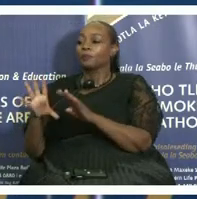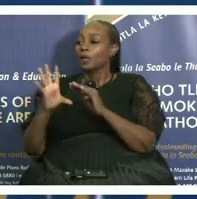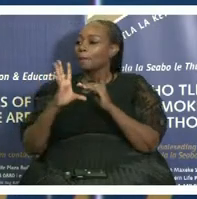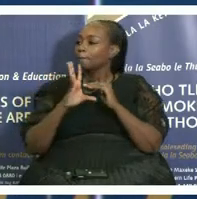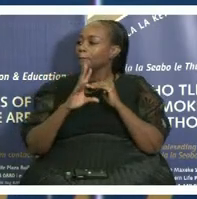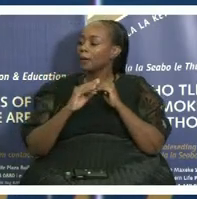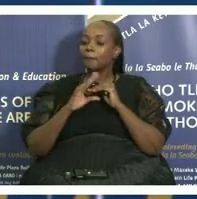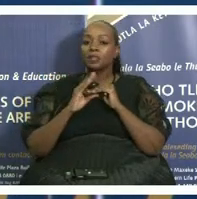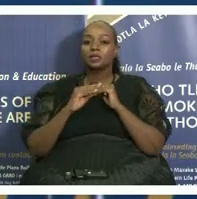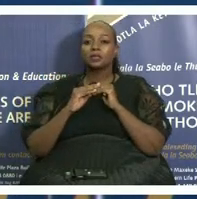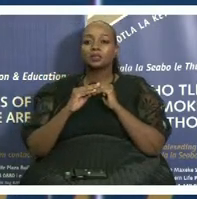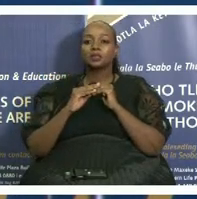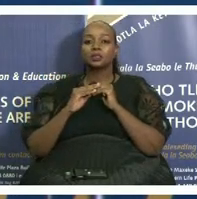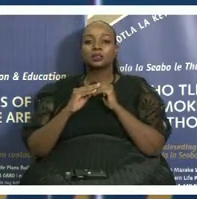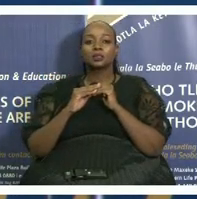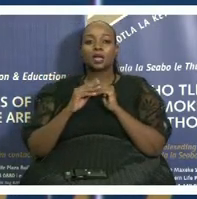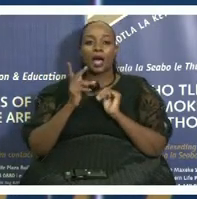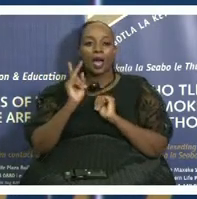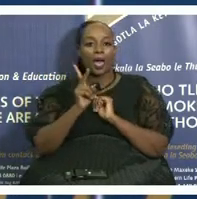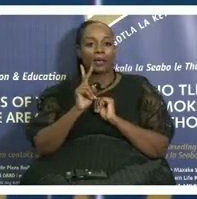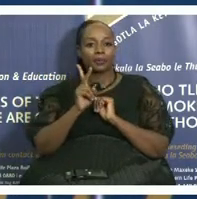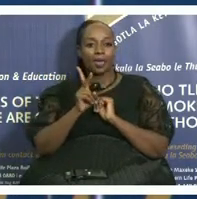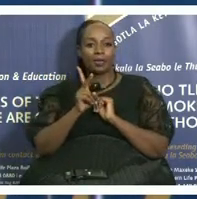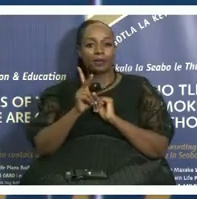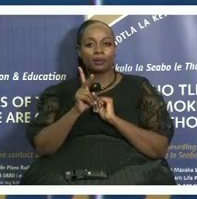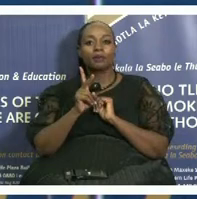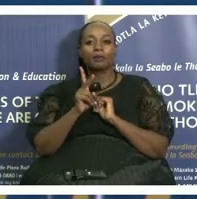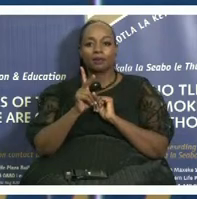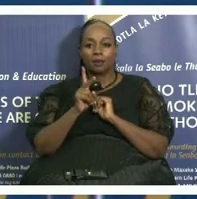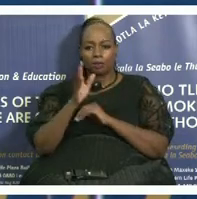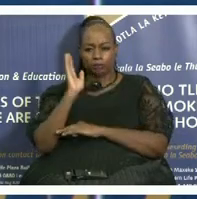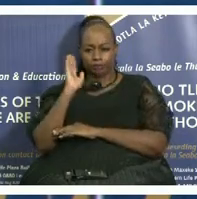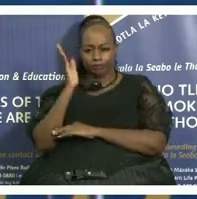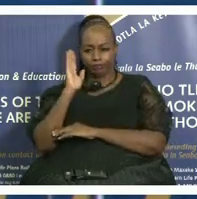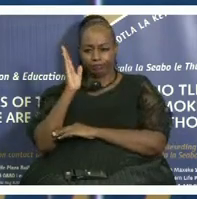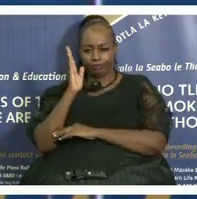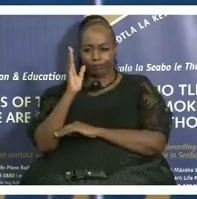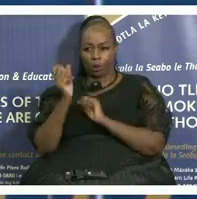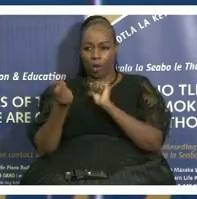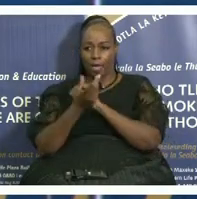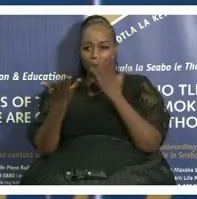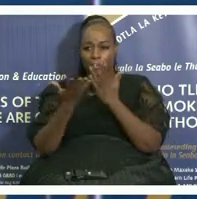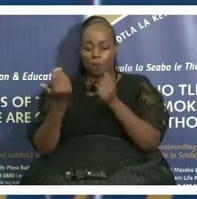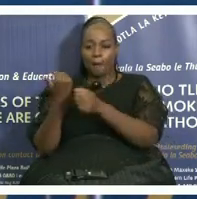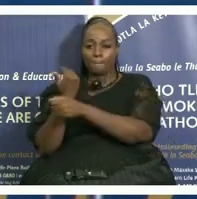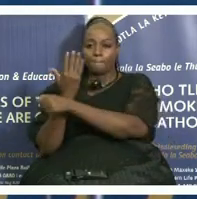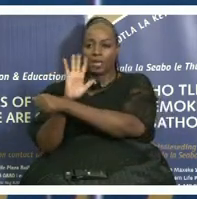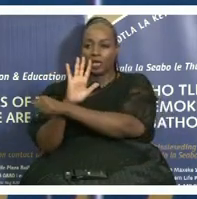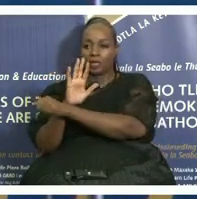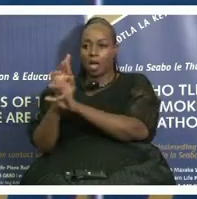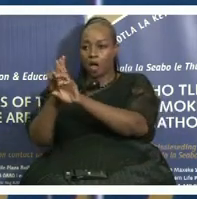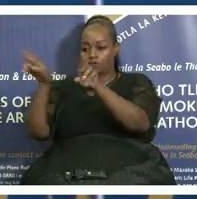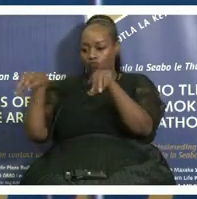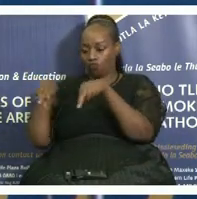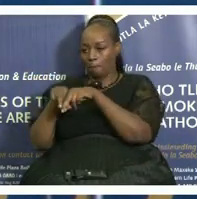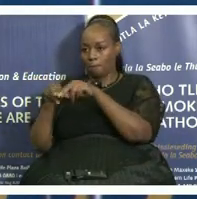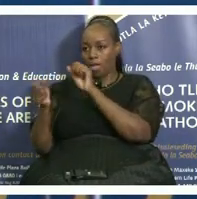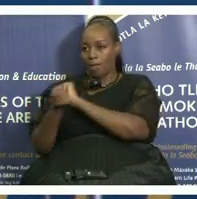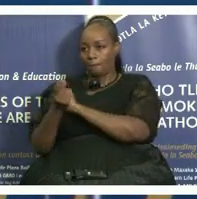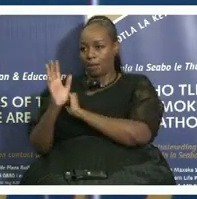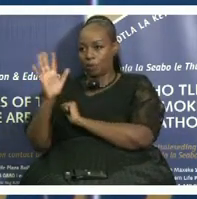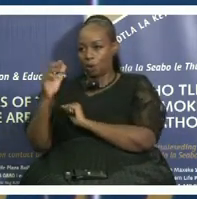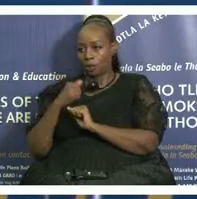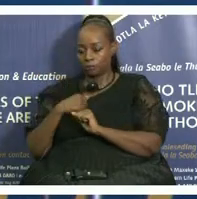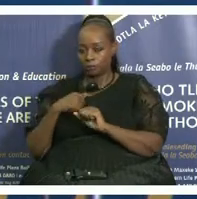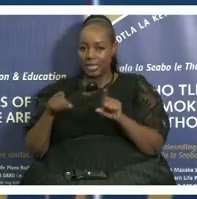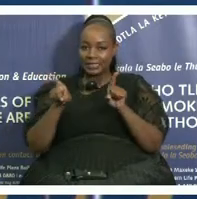members, there will also be a briefing in the media room and a group